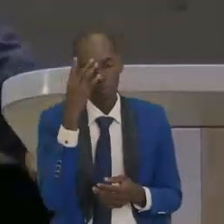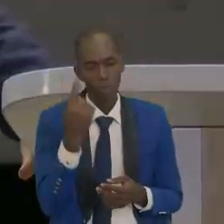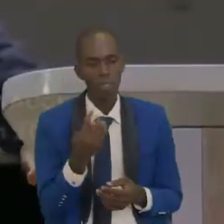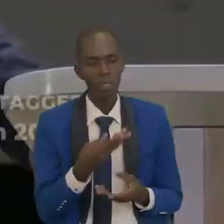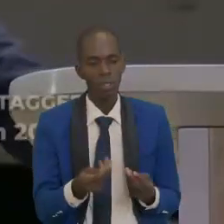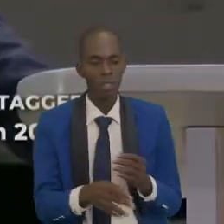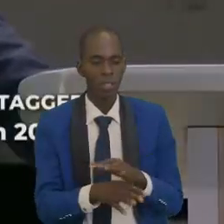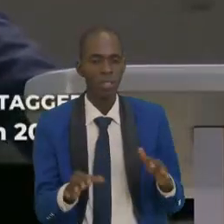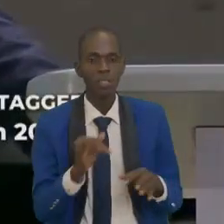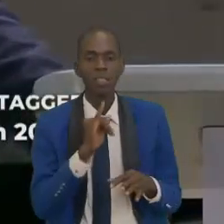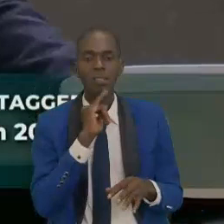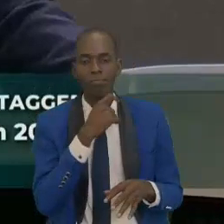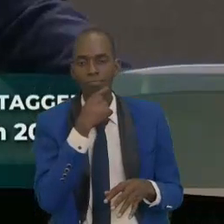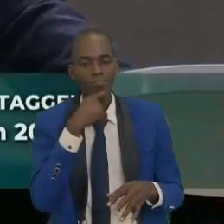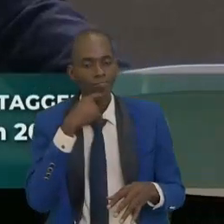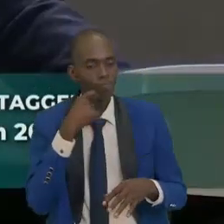empty